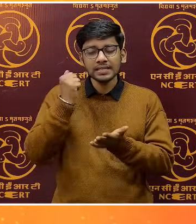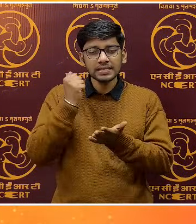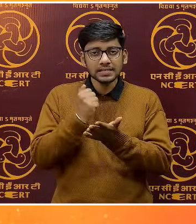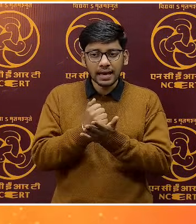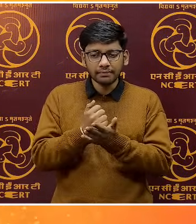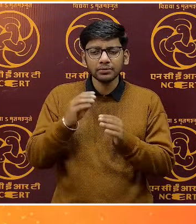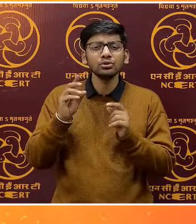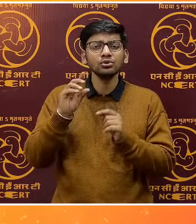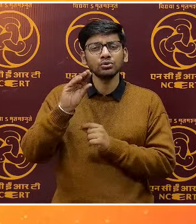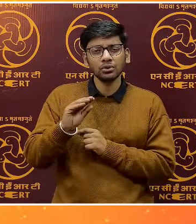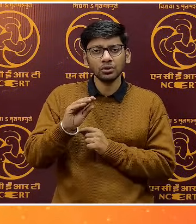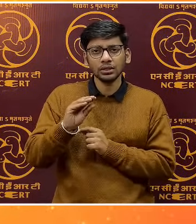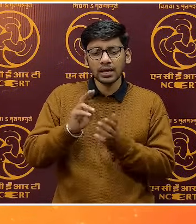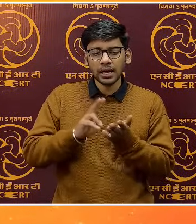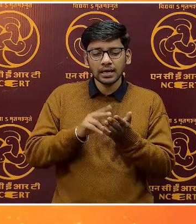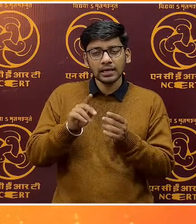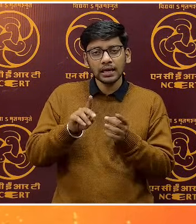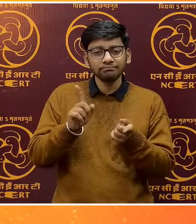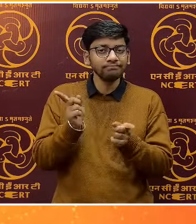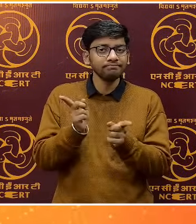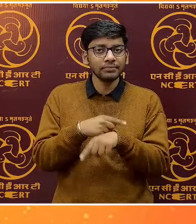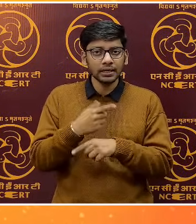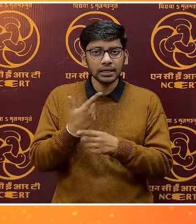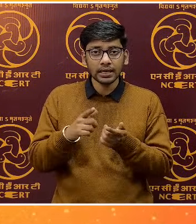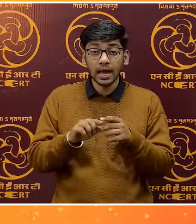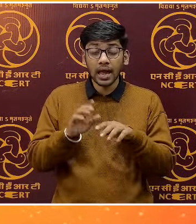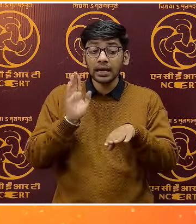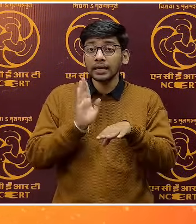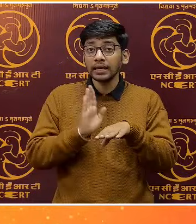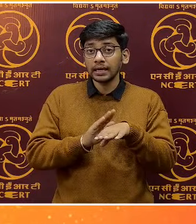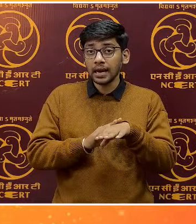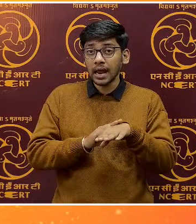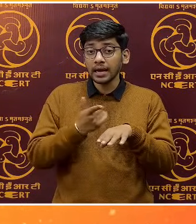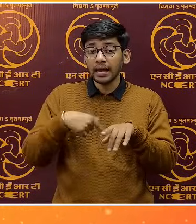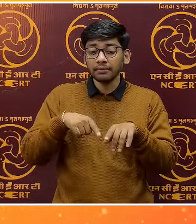little, skip a little, tap